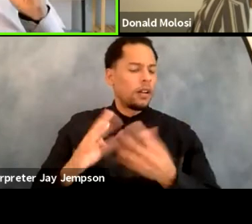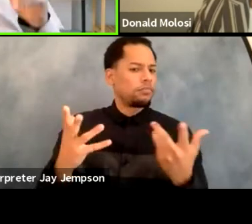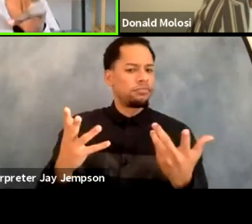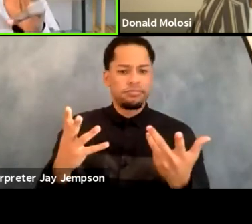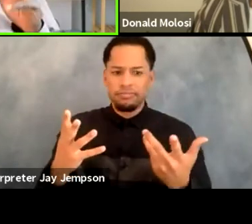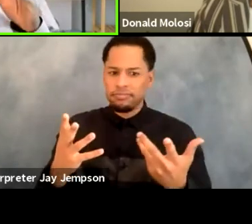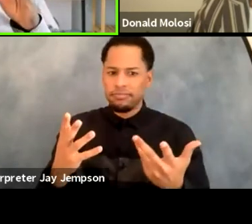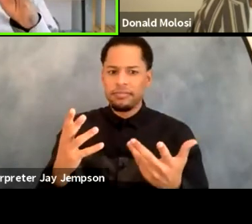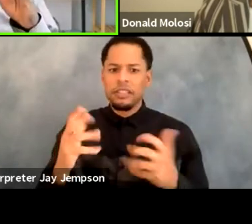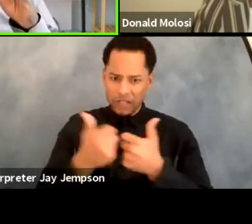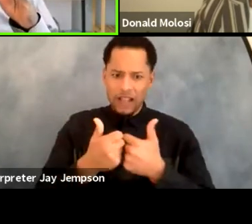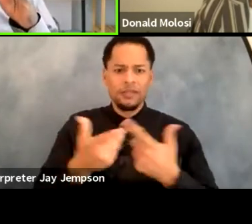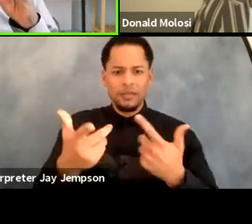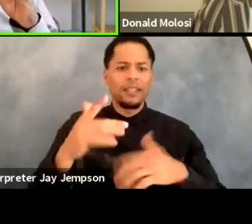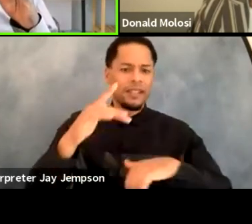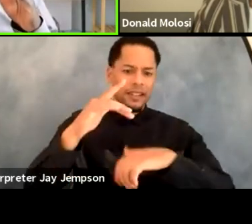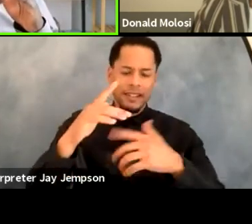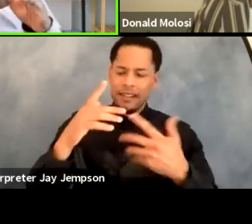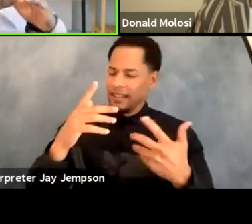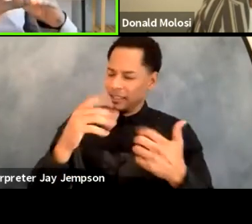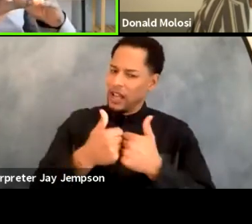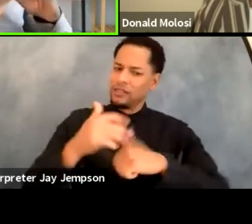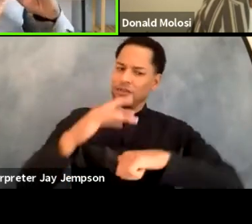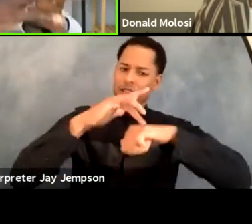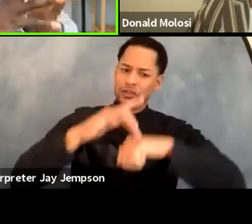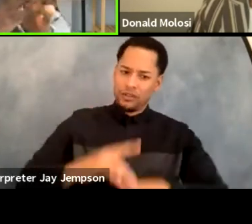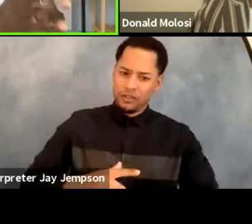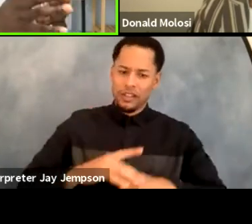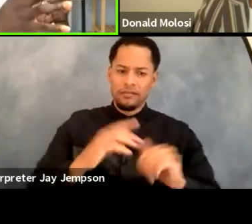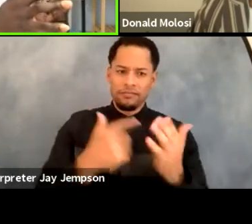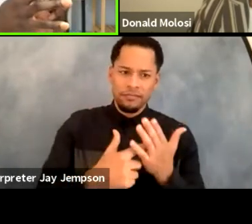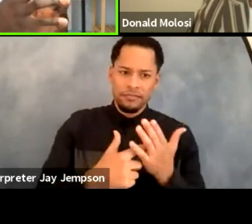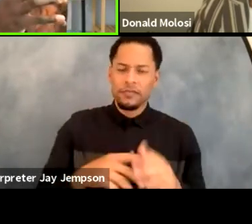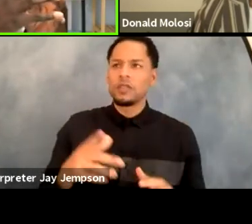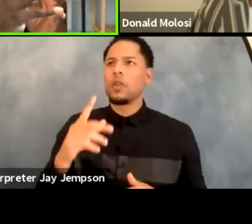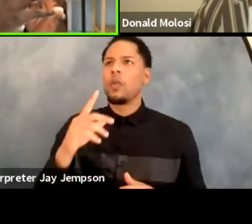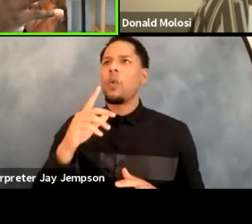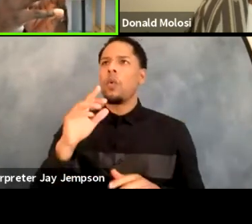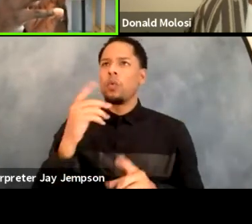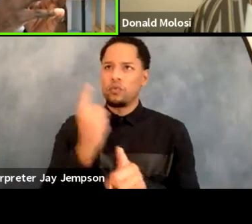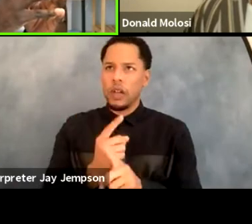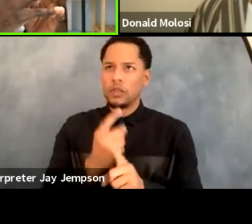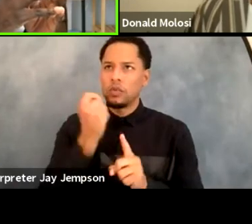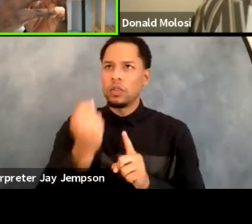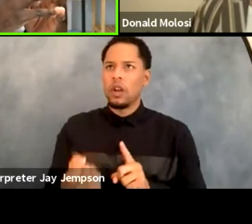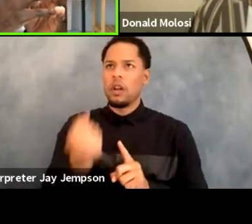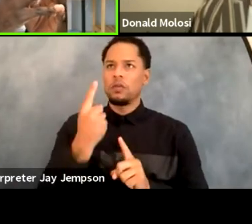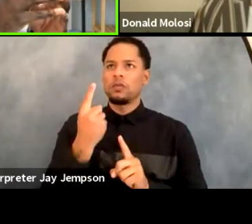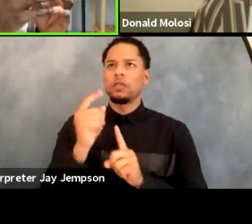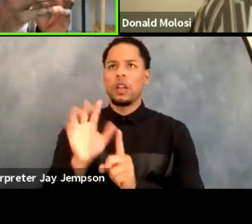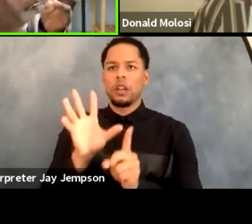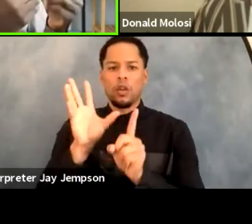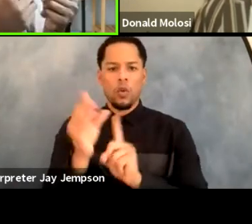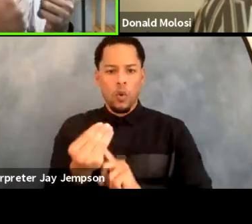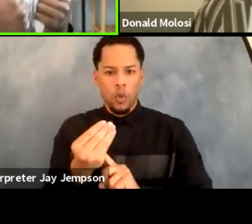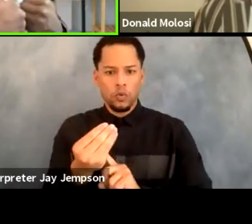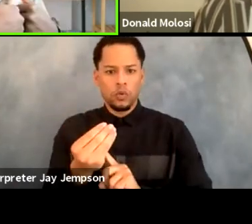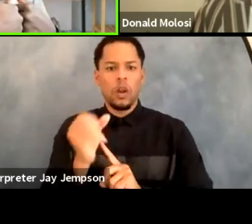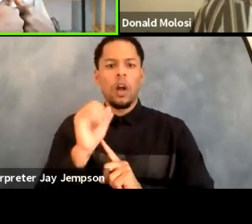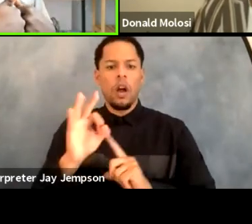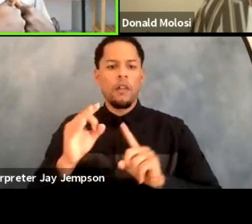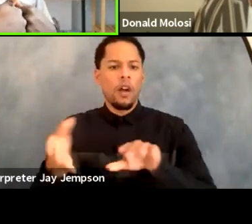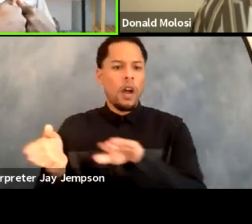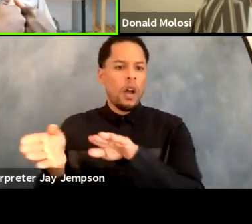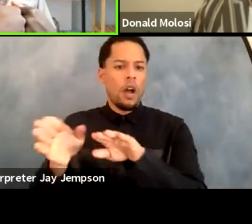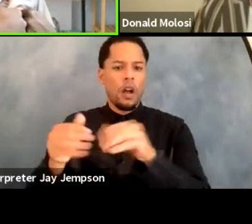to your last point about understanding our cultural boundaries and knowing that even for me as